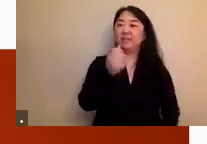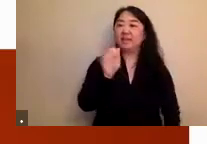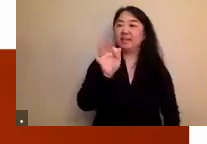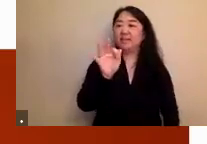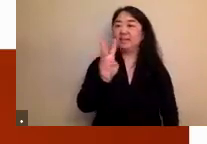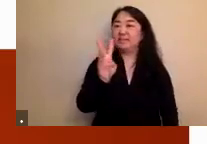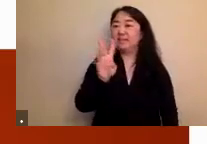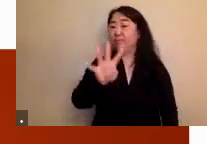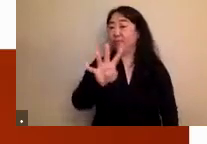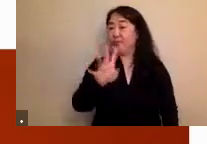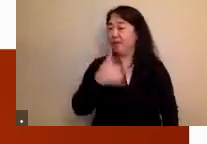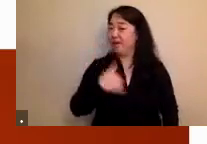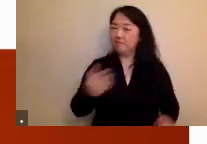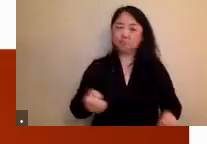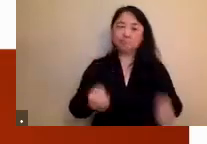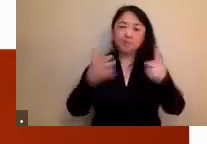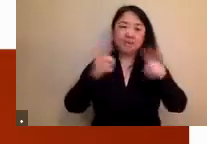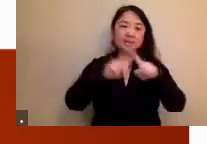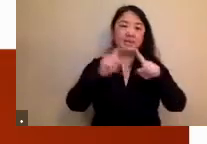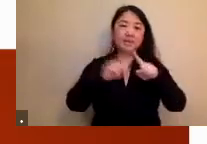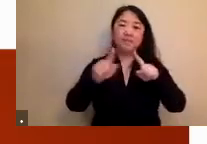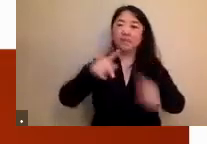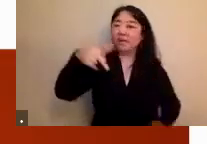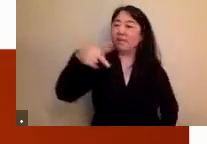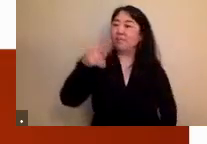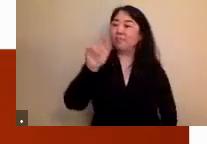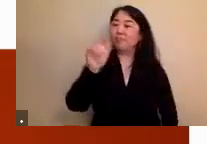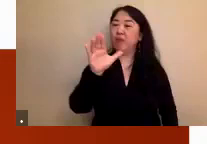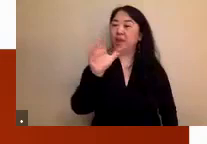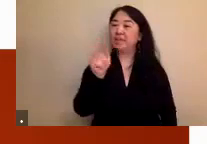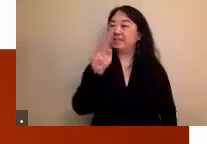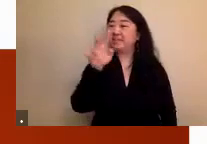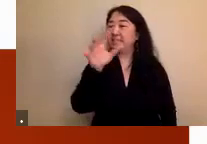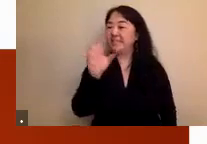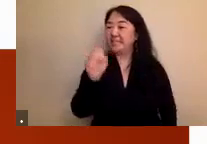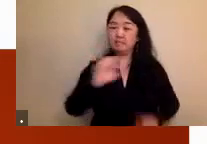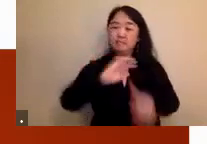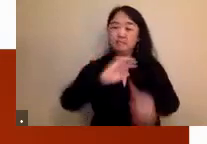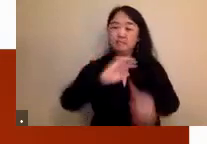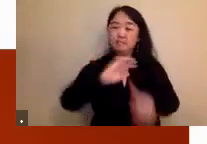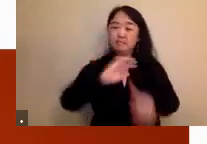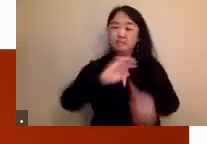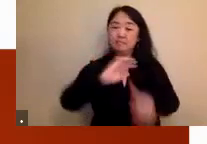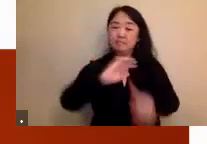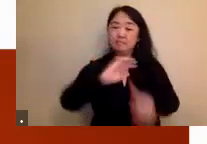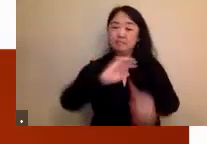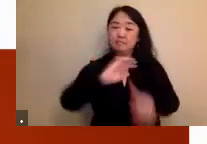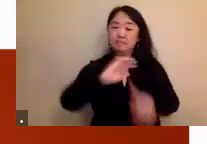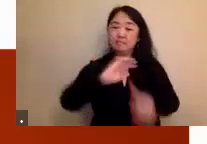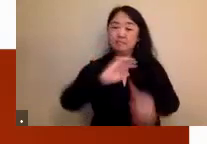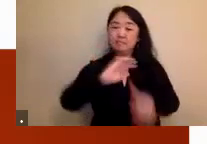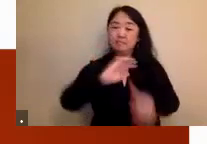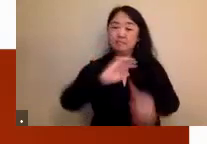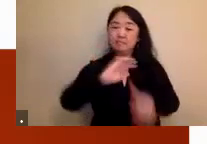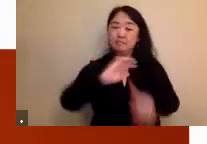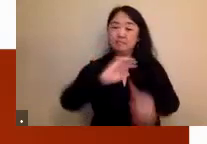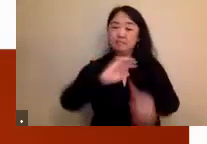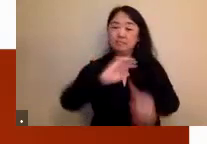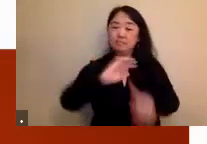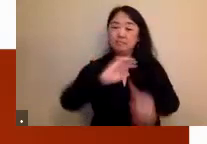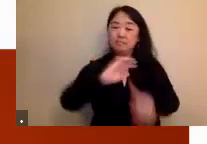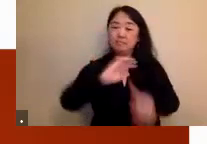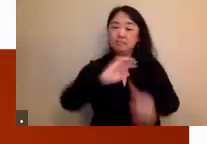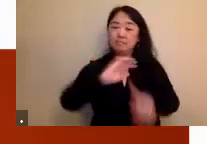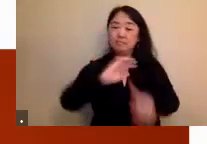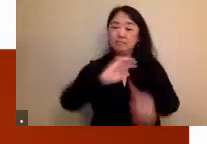are many practices with regards to transportation, many that you know about and many that you don't. The